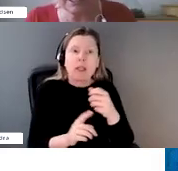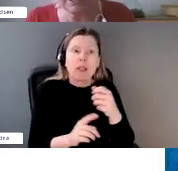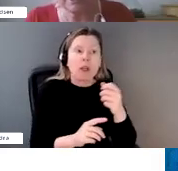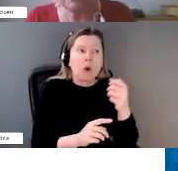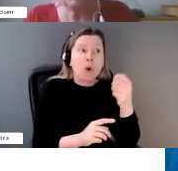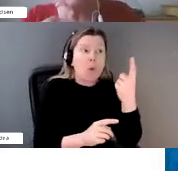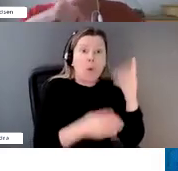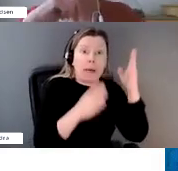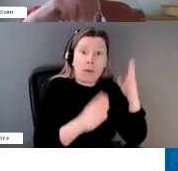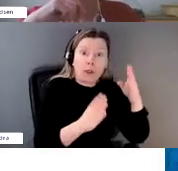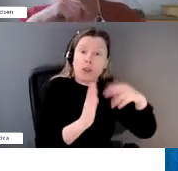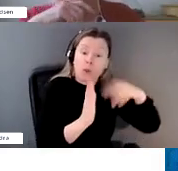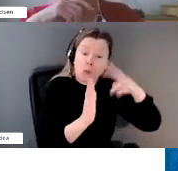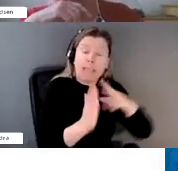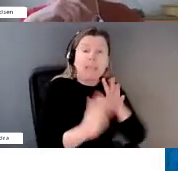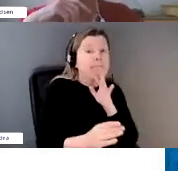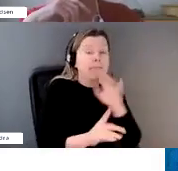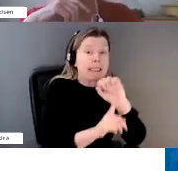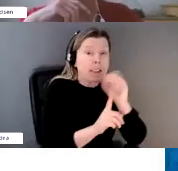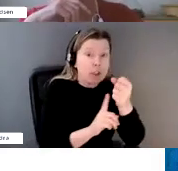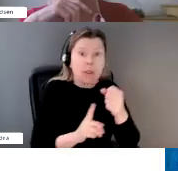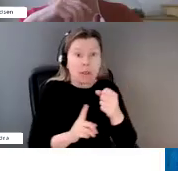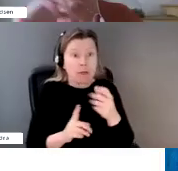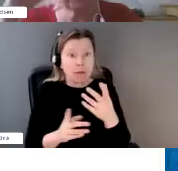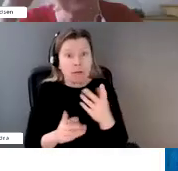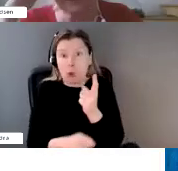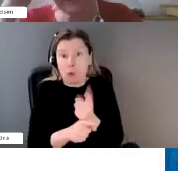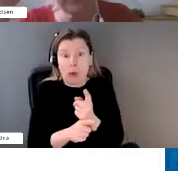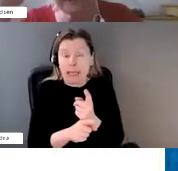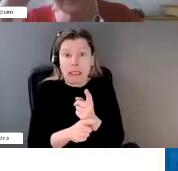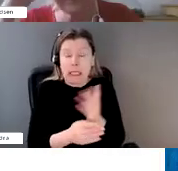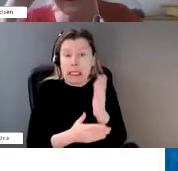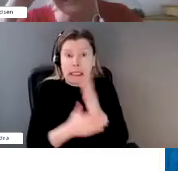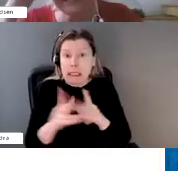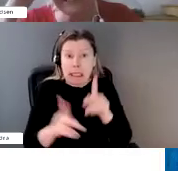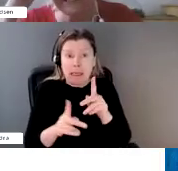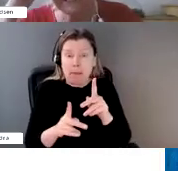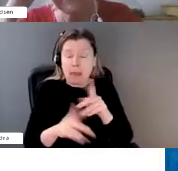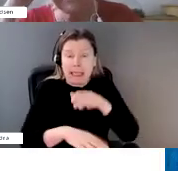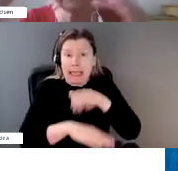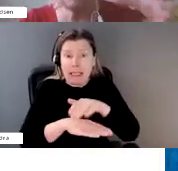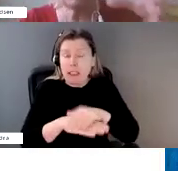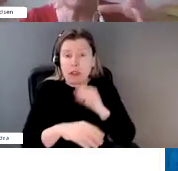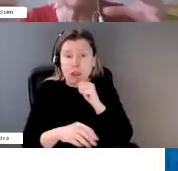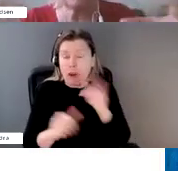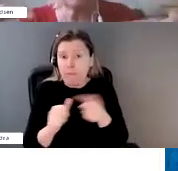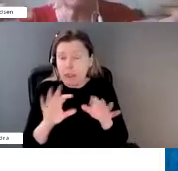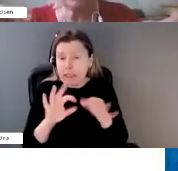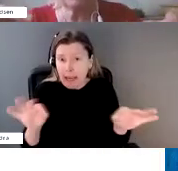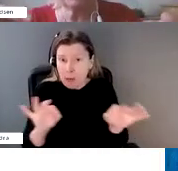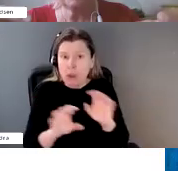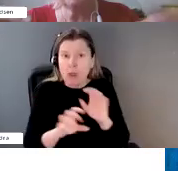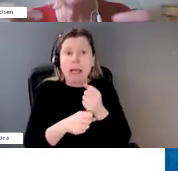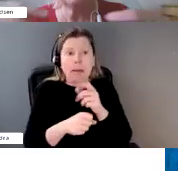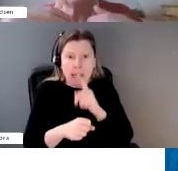situation. Well, we have had issues with regard to literacy. We already knew that going in. So we made sure that the group was